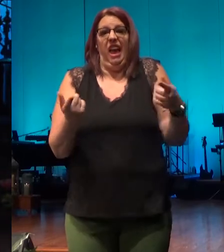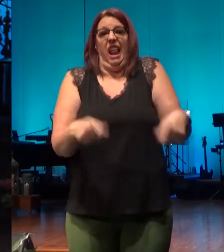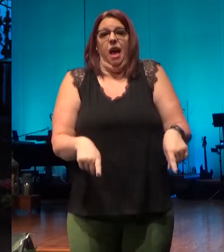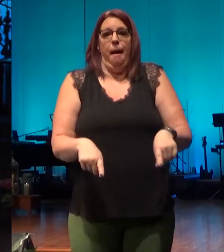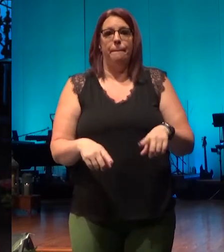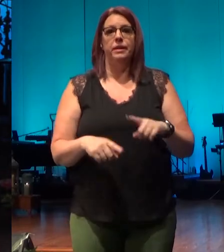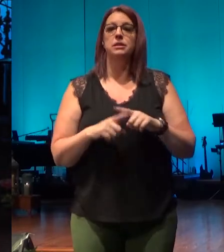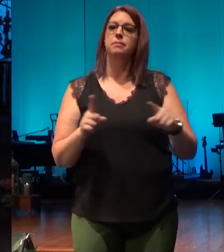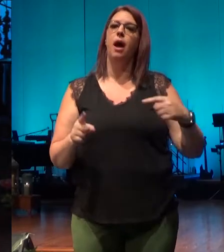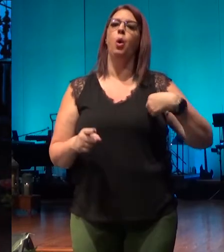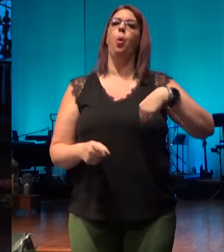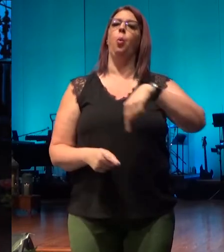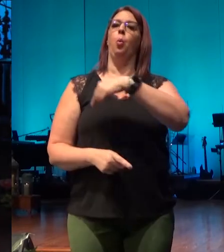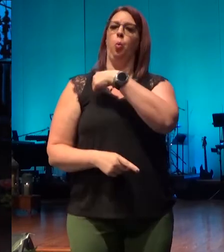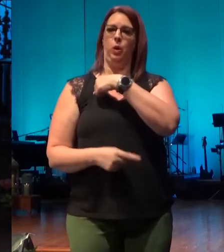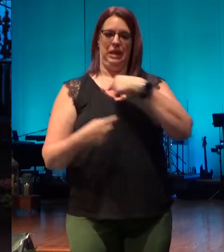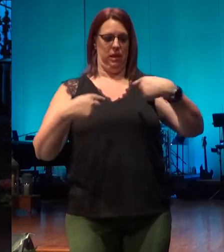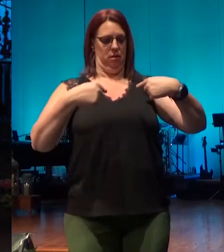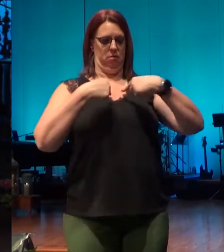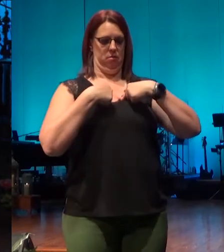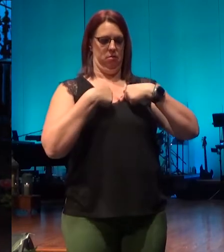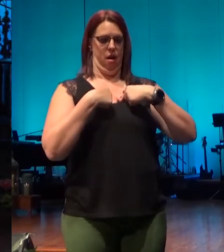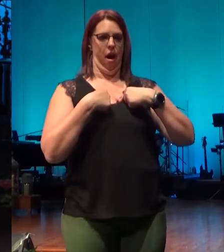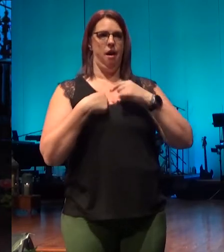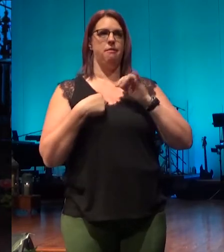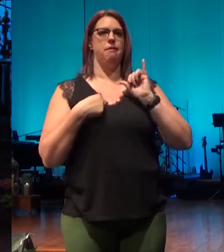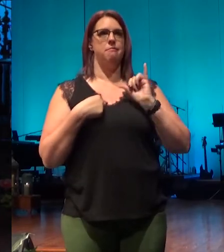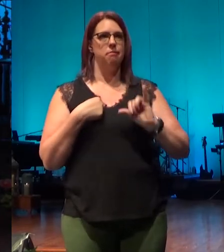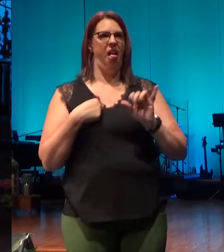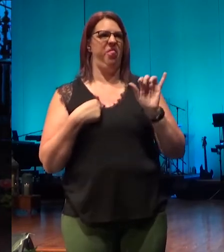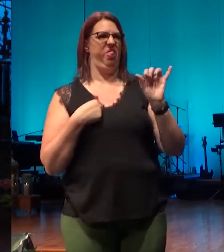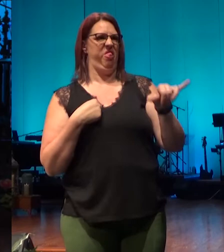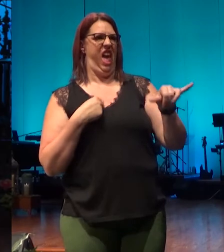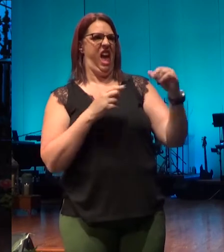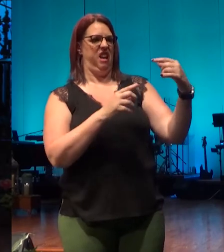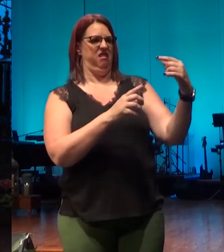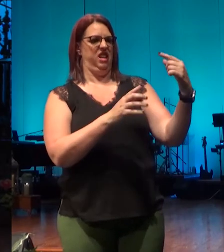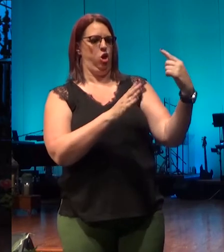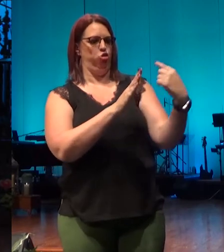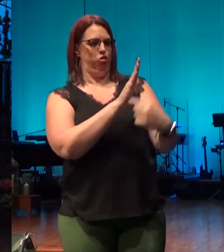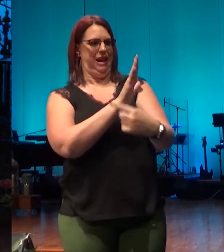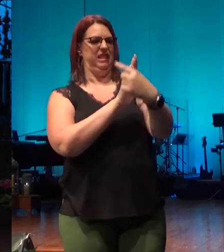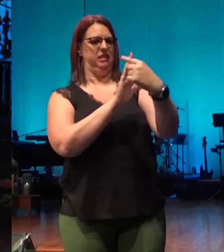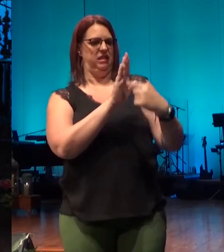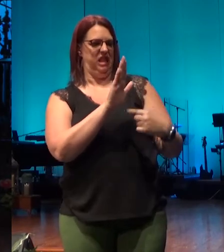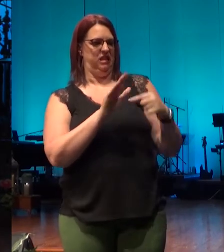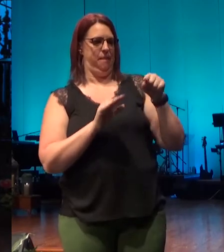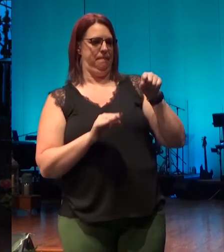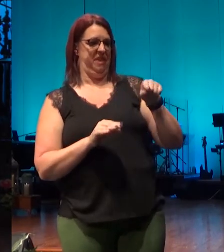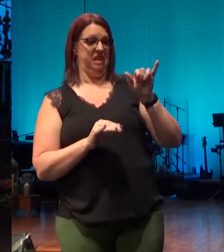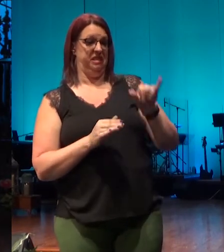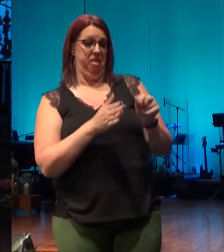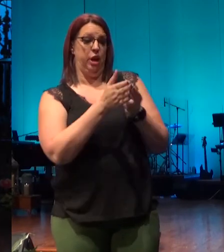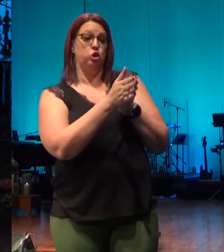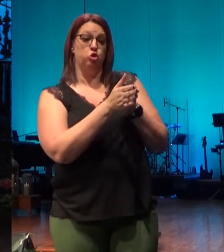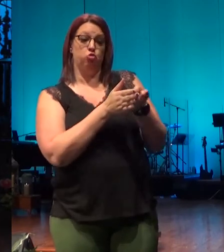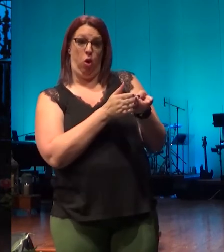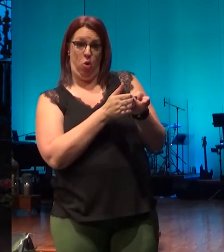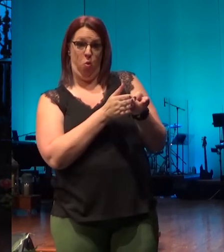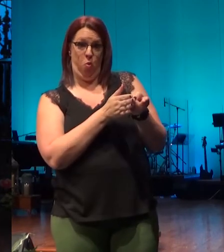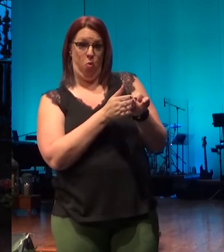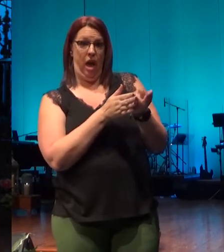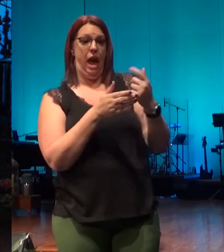ultimately be the one who says, what input or criticism is true, and am I going to use it for